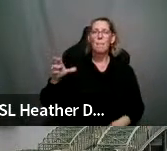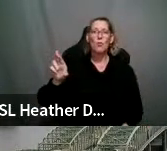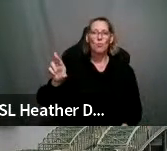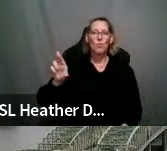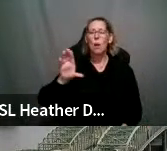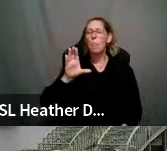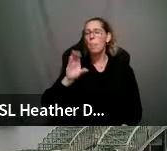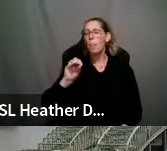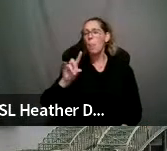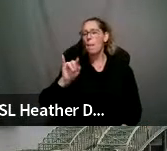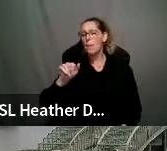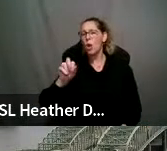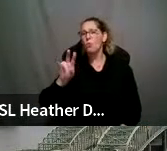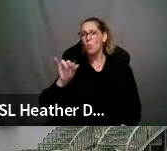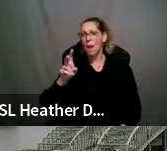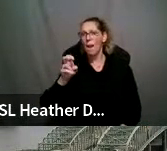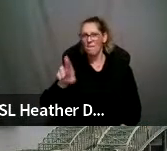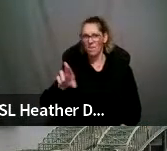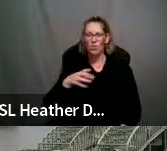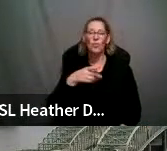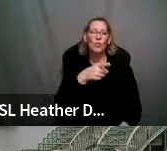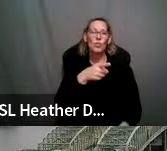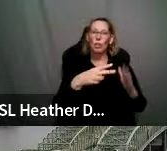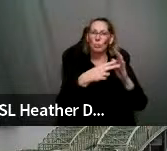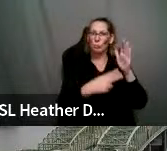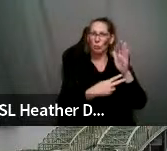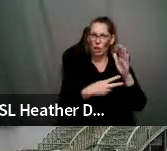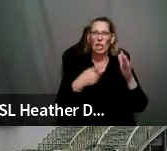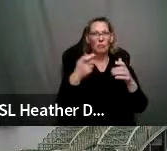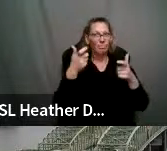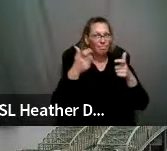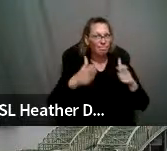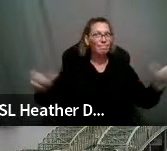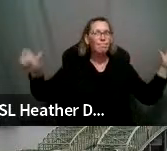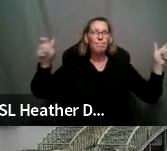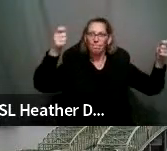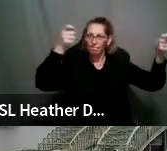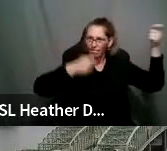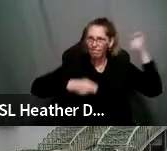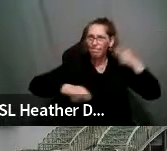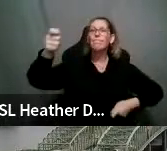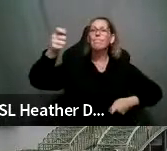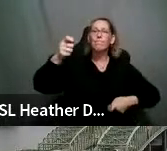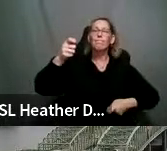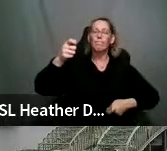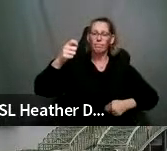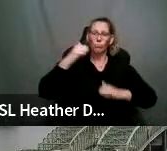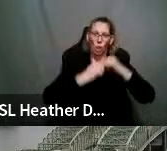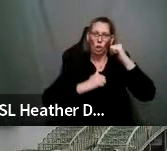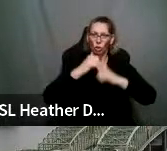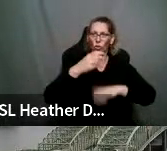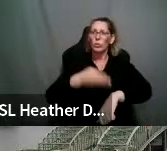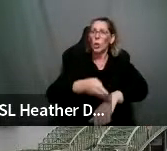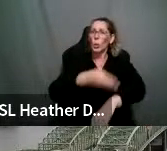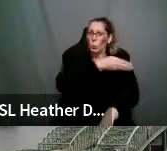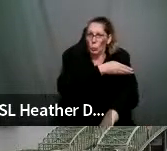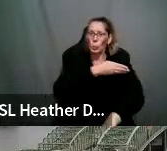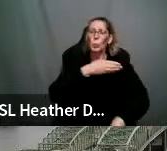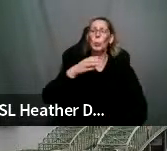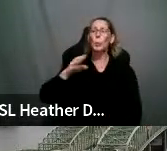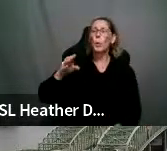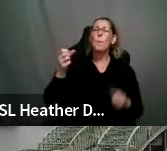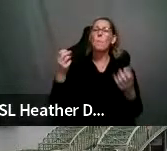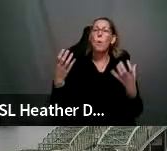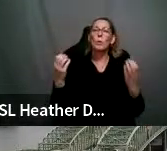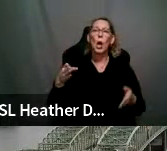Harbor bridges with modern seismically resilient structures, multimodal structures as well. Improvement to